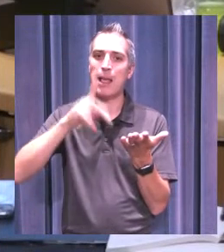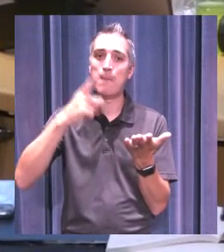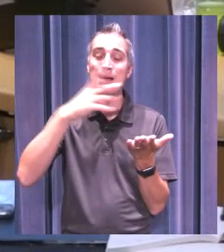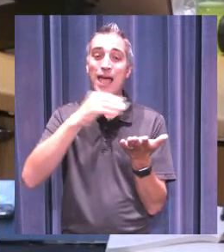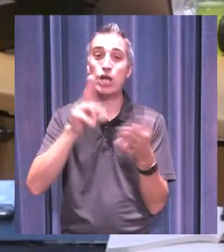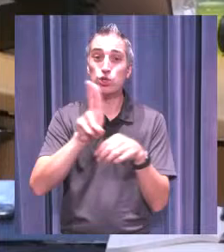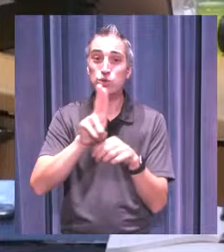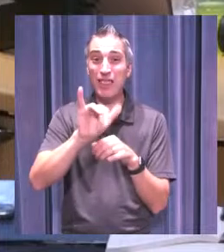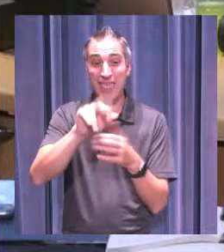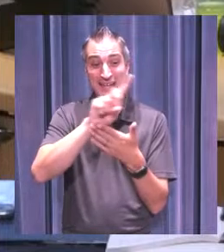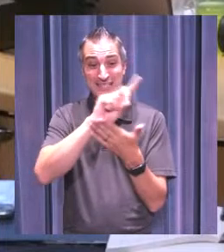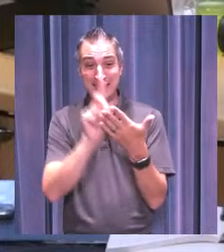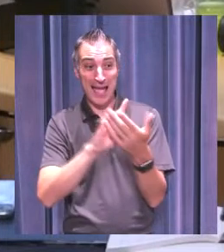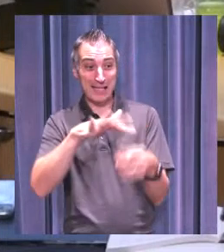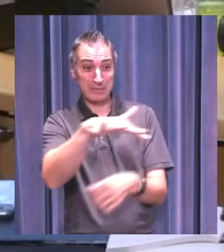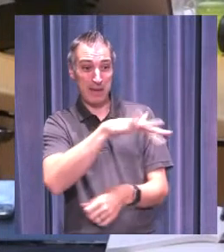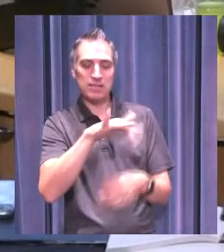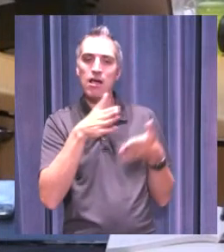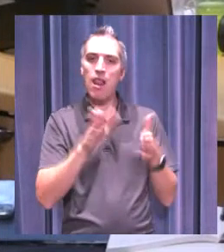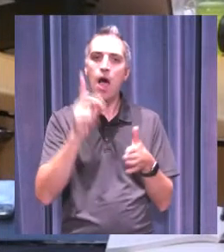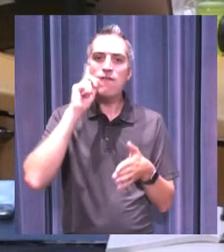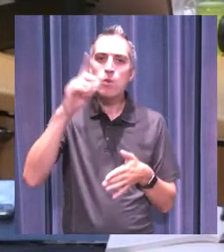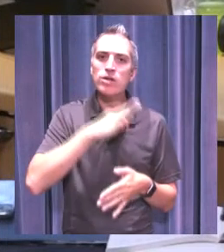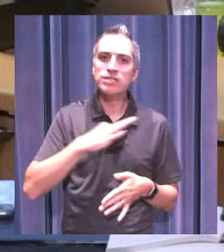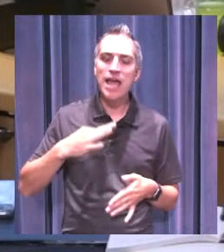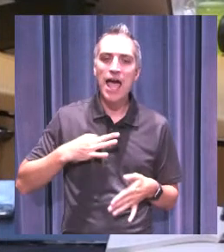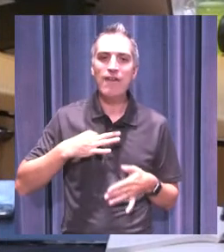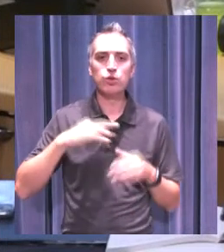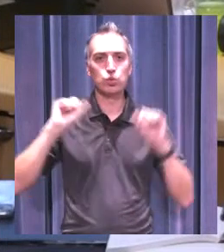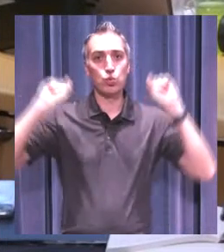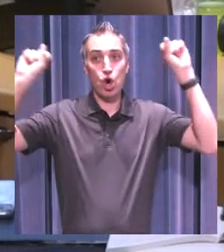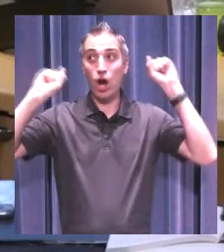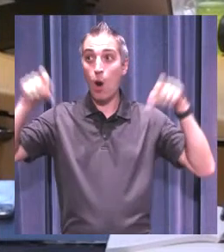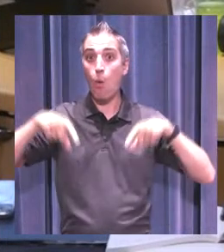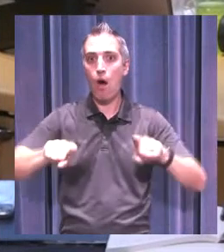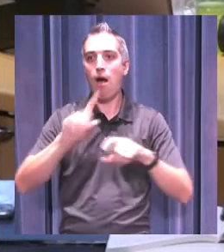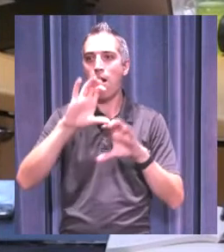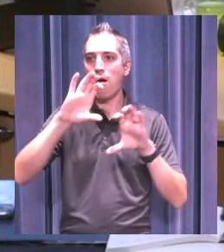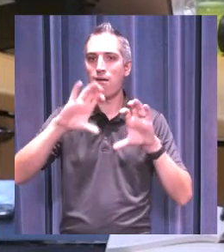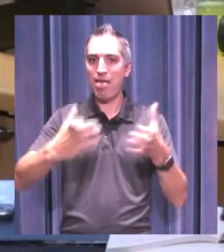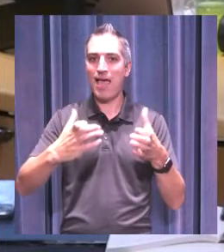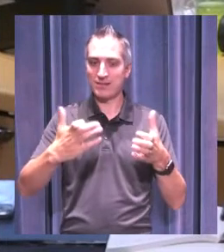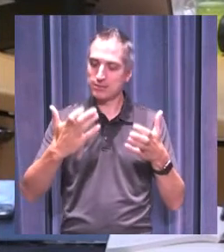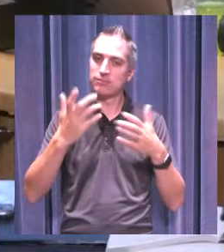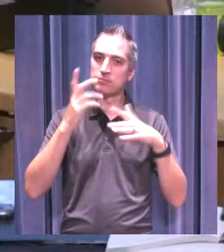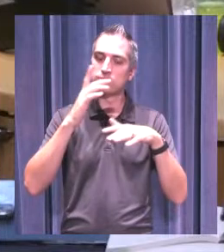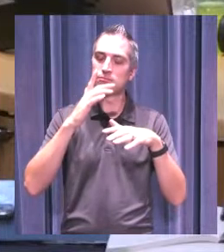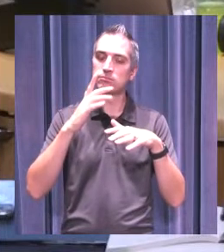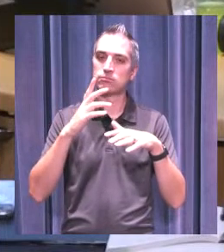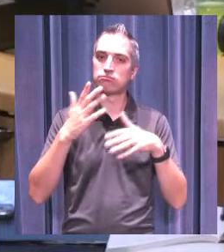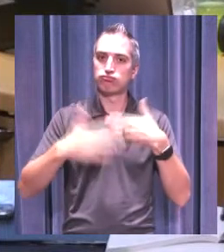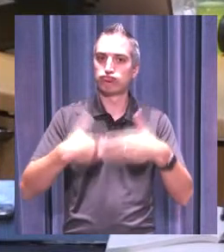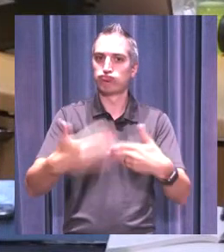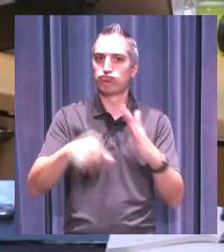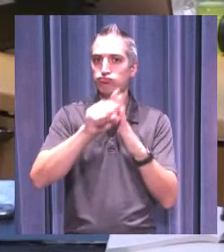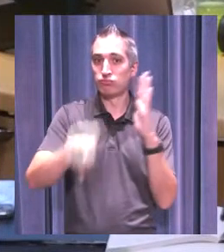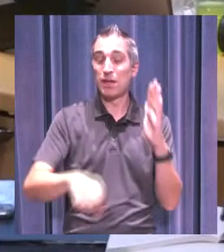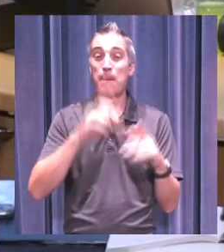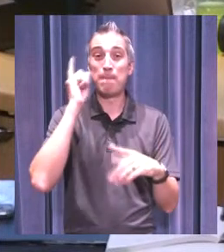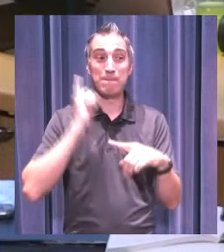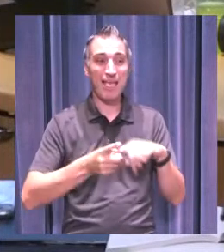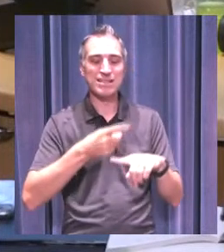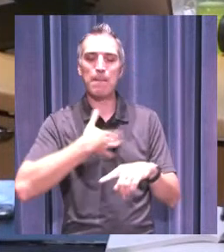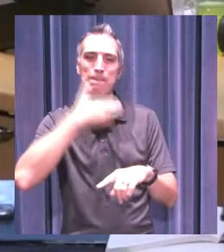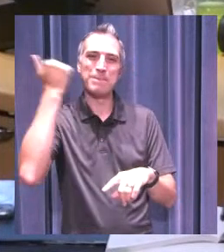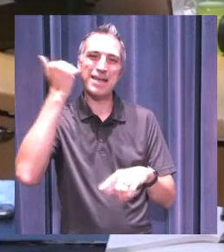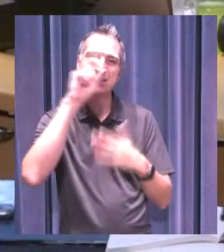The design of space allows for staff to work out while classes are in session. In addition, the space is one of the best designed